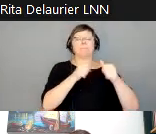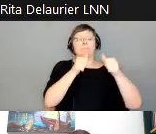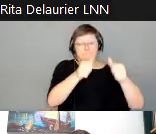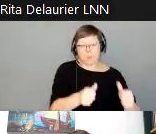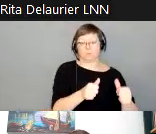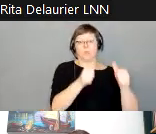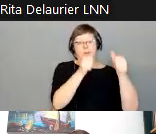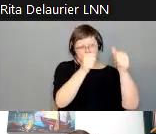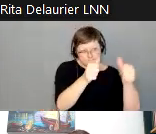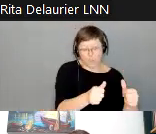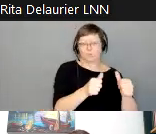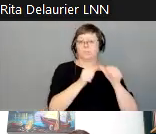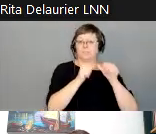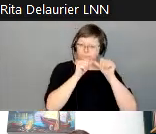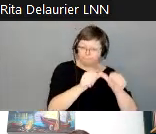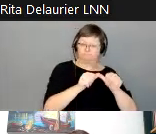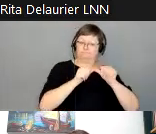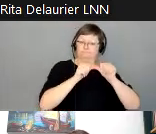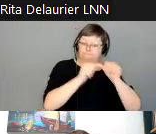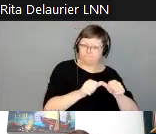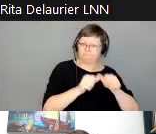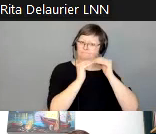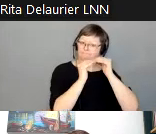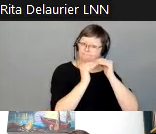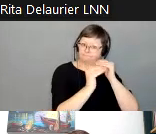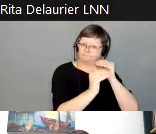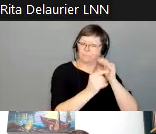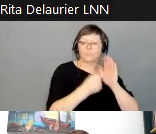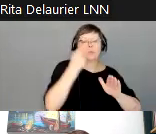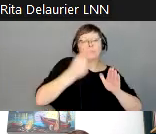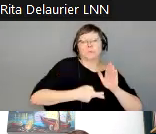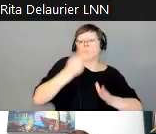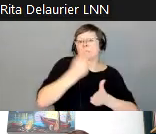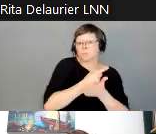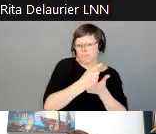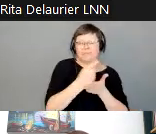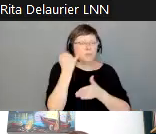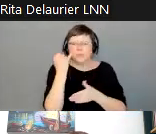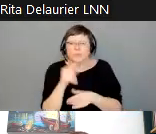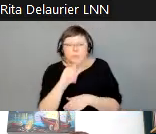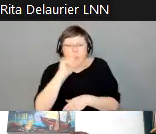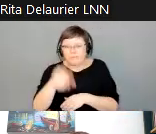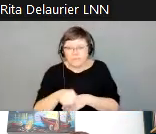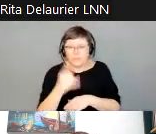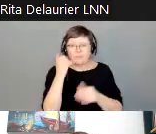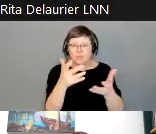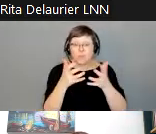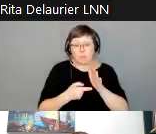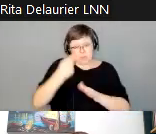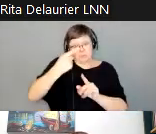consistent, posting, 1-2 times a week, but you don't have to do that. If you want to post once a